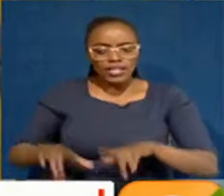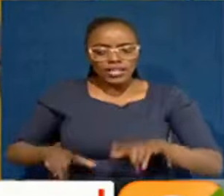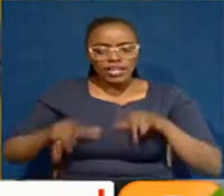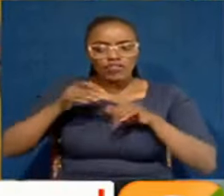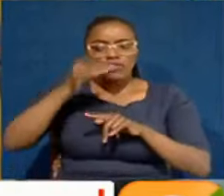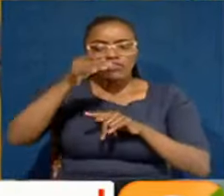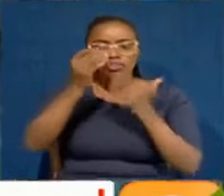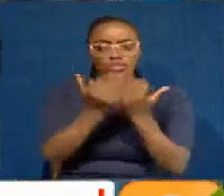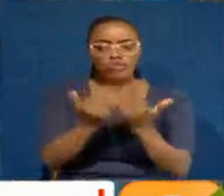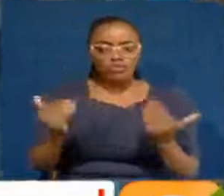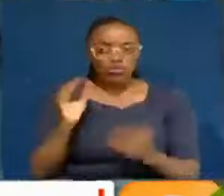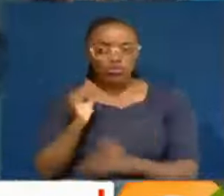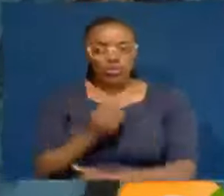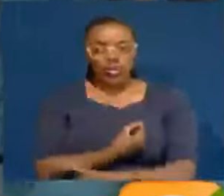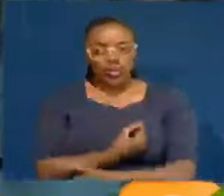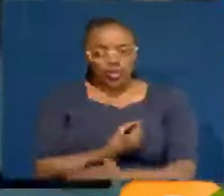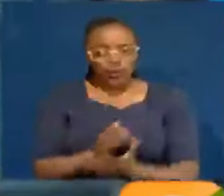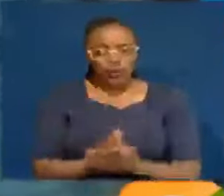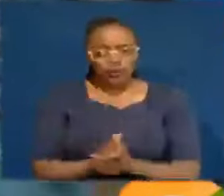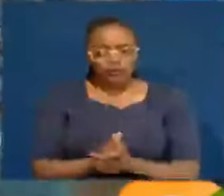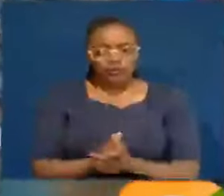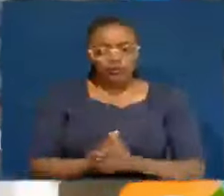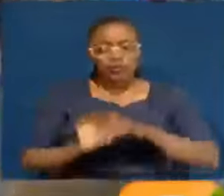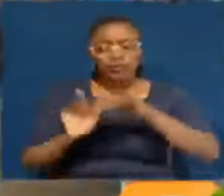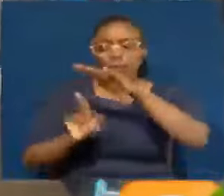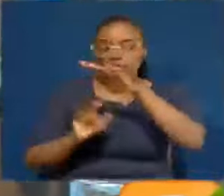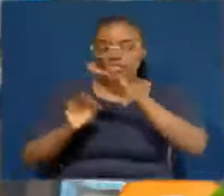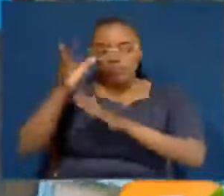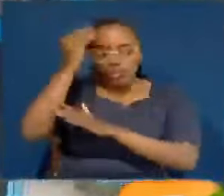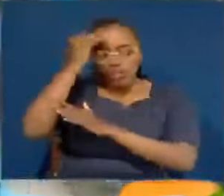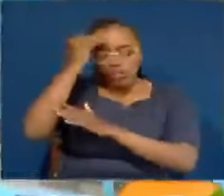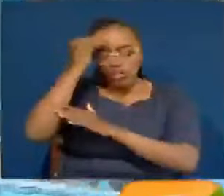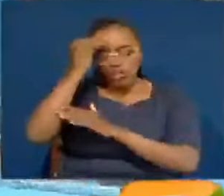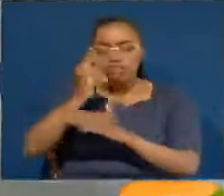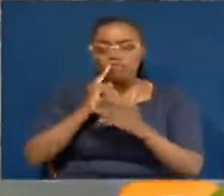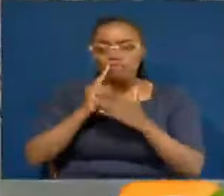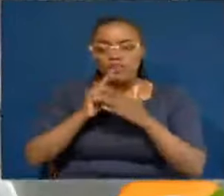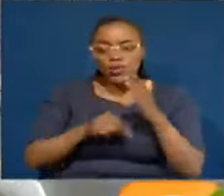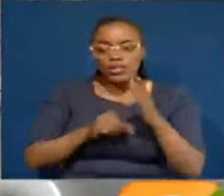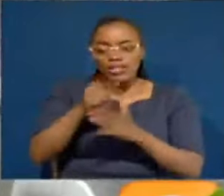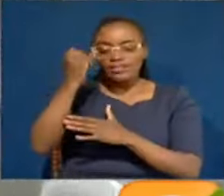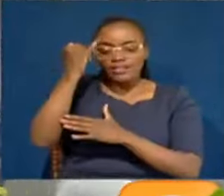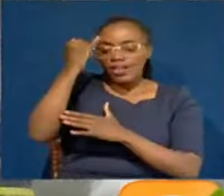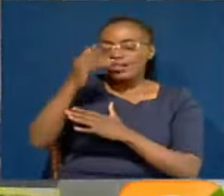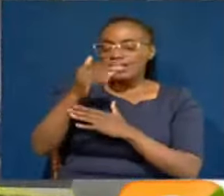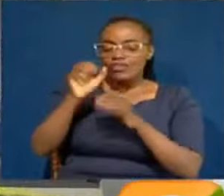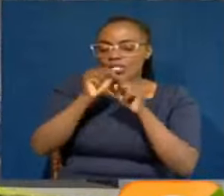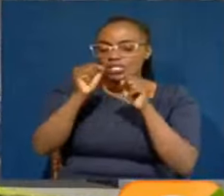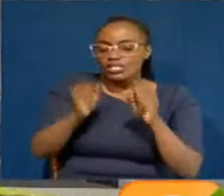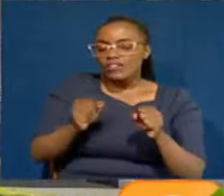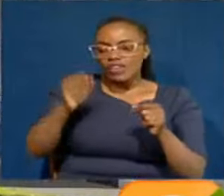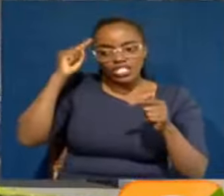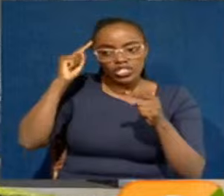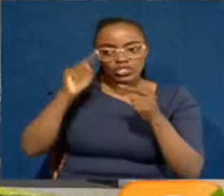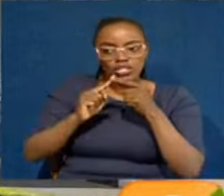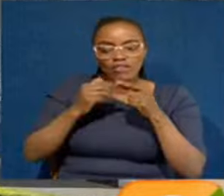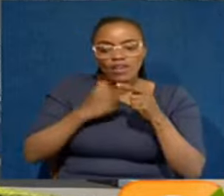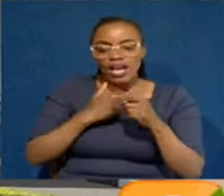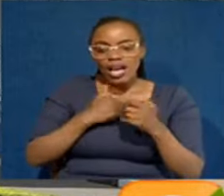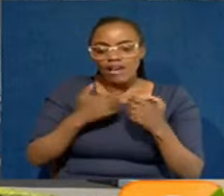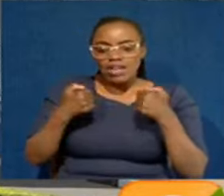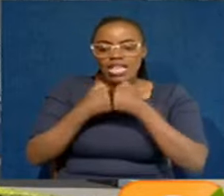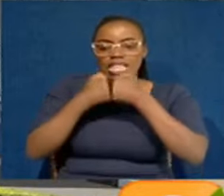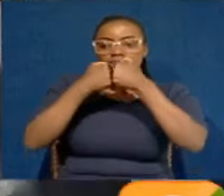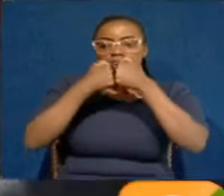future of our children. The Ministry of Education officials say the model, while well-intentioned, has run into